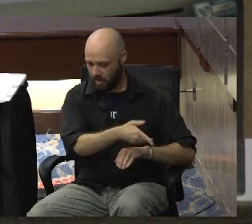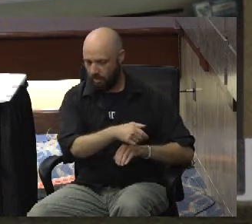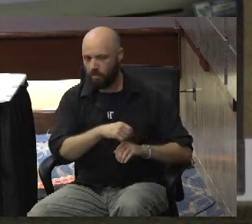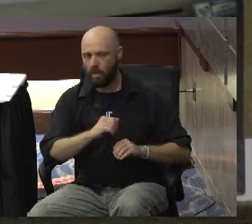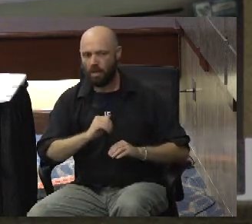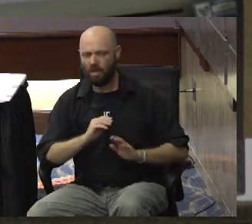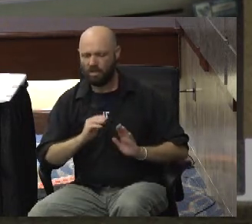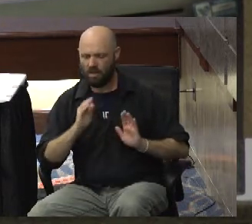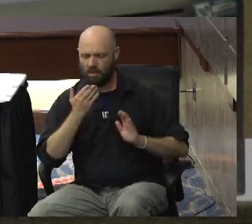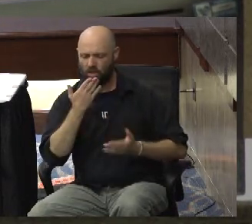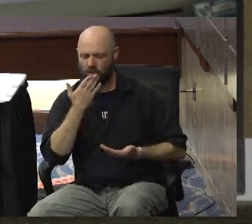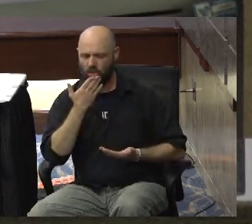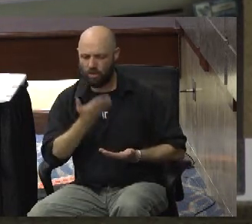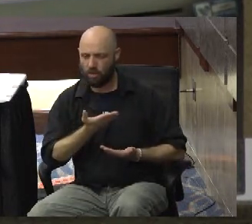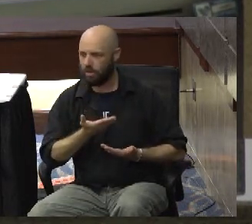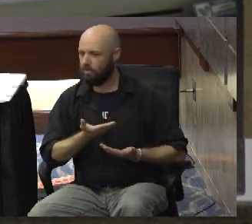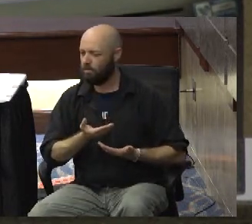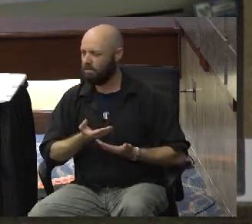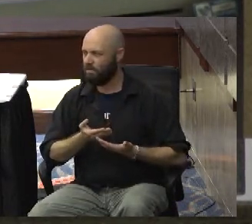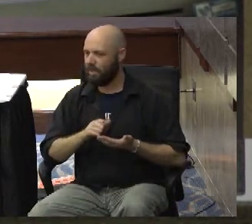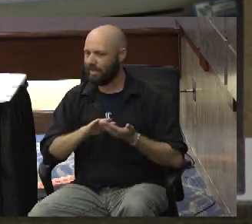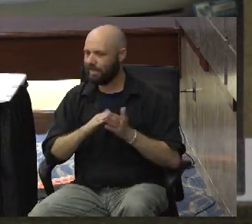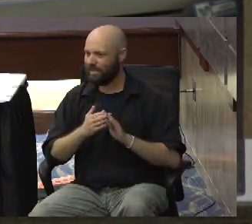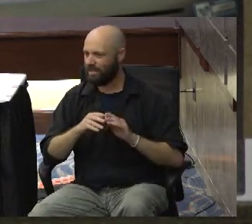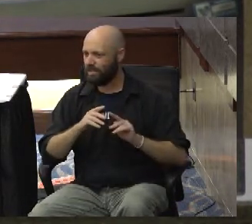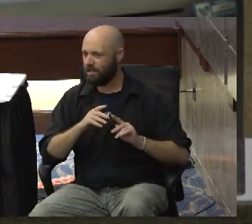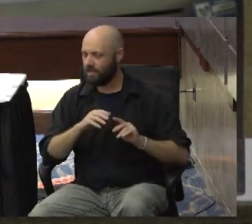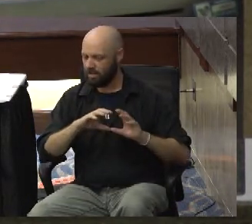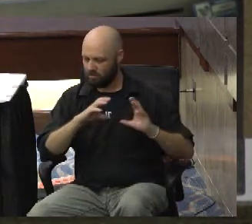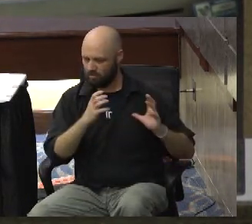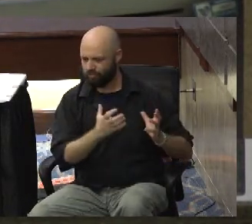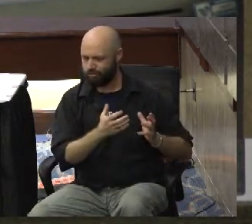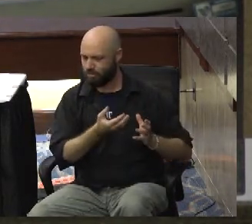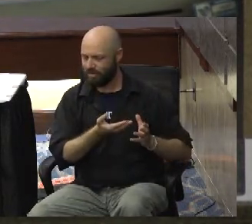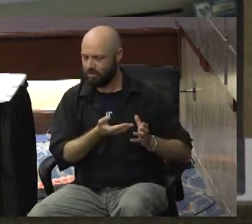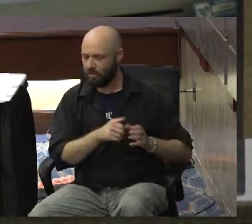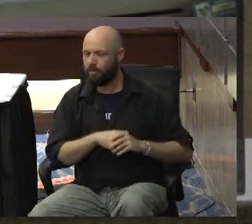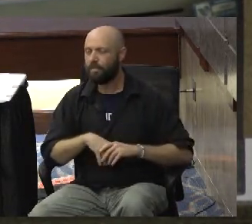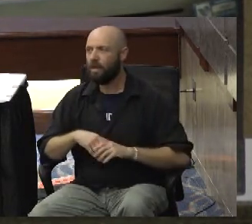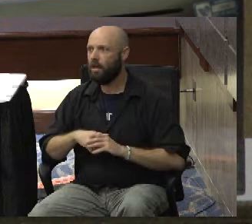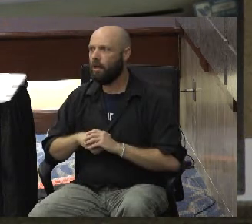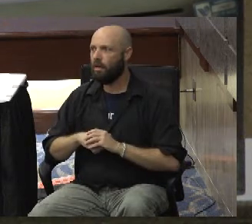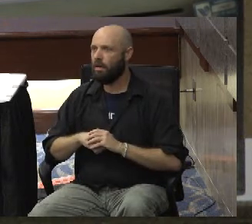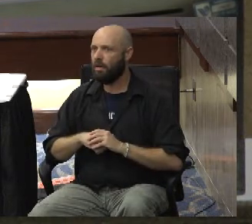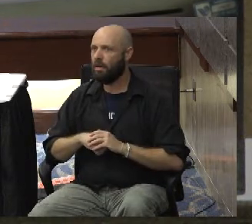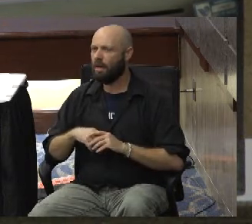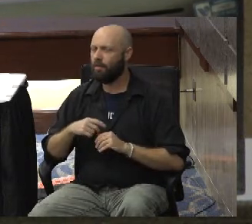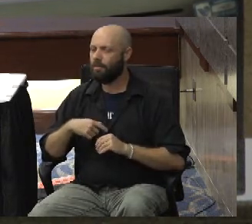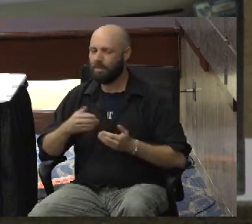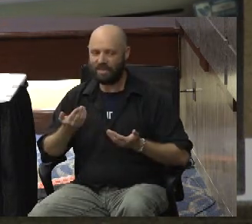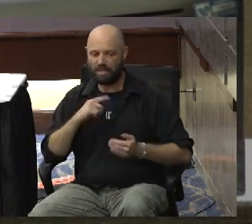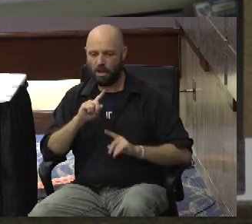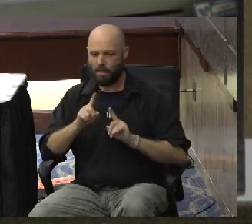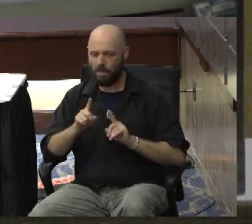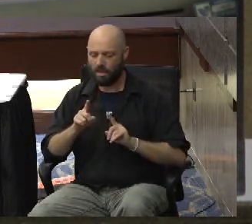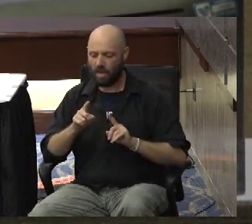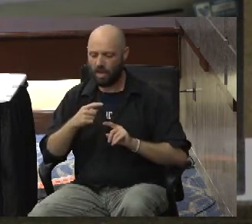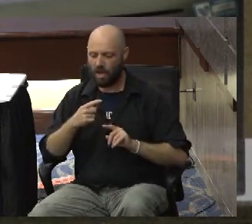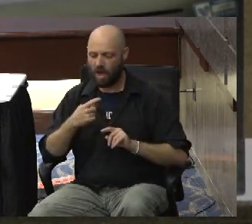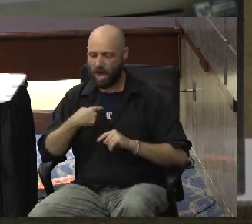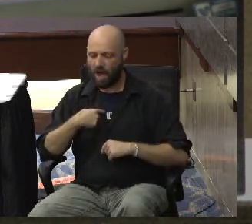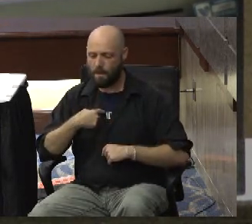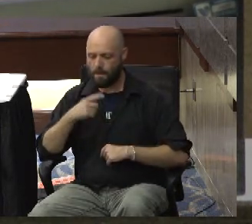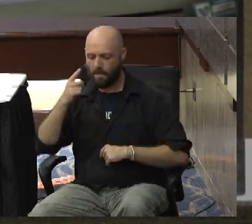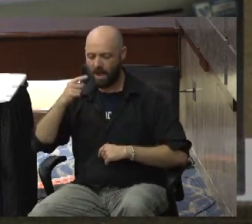comes down to for me is when I weigh the scales of the social cost and look at what this